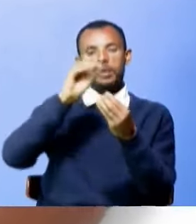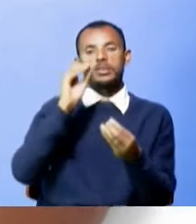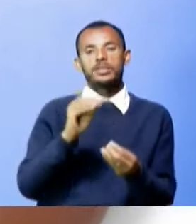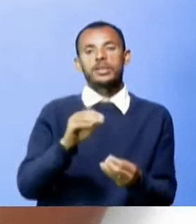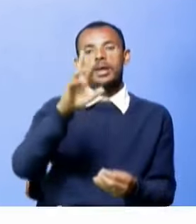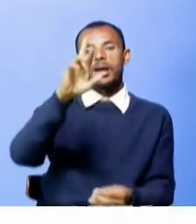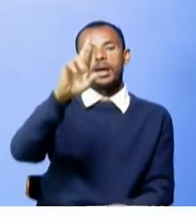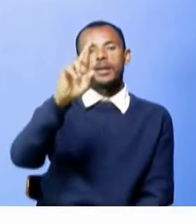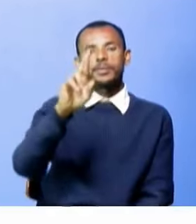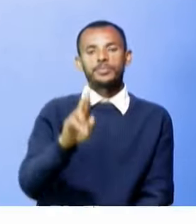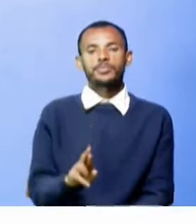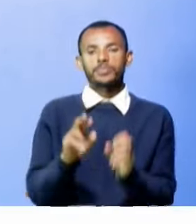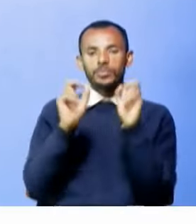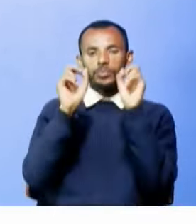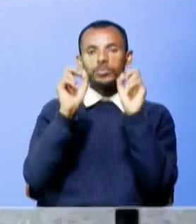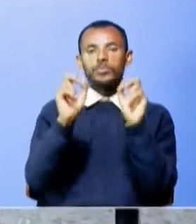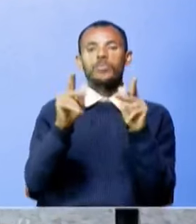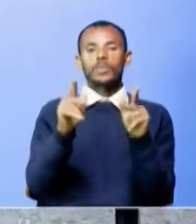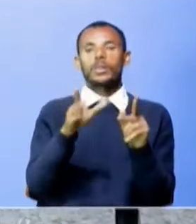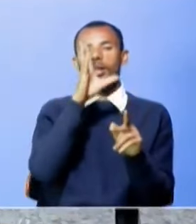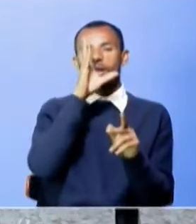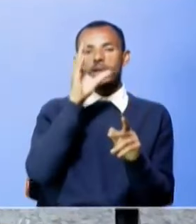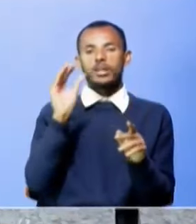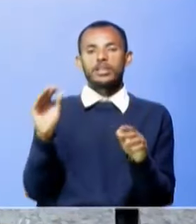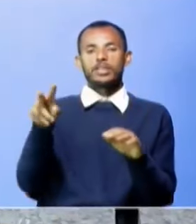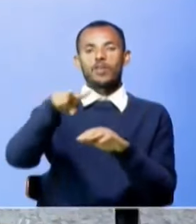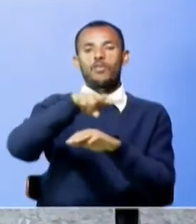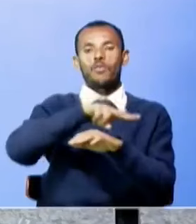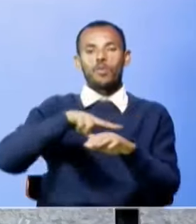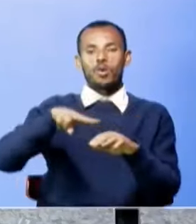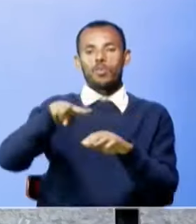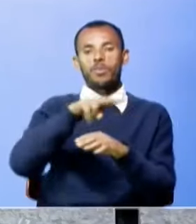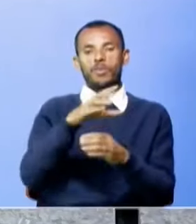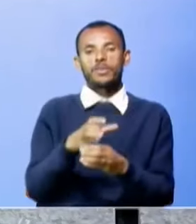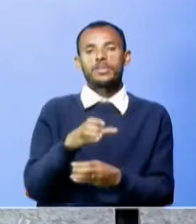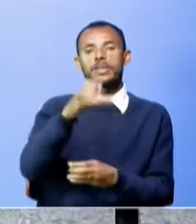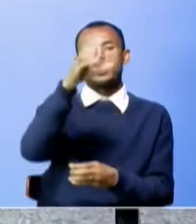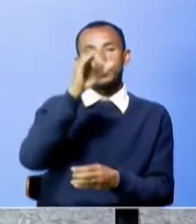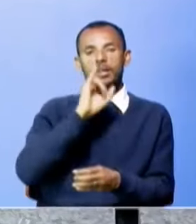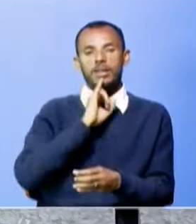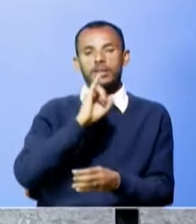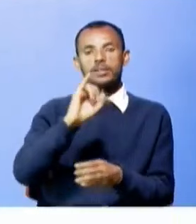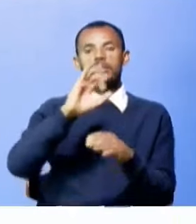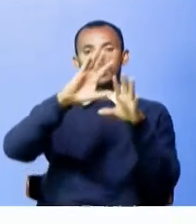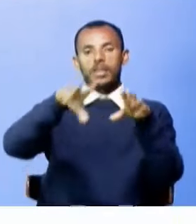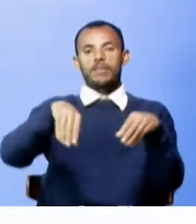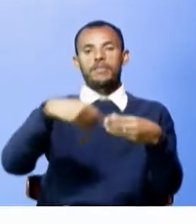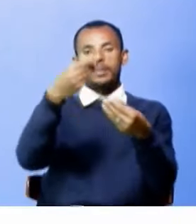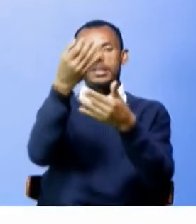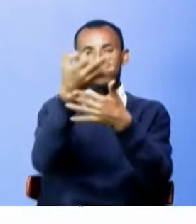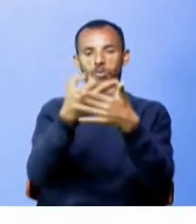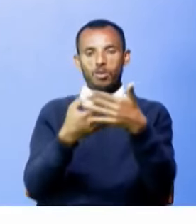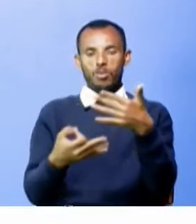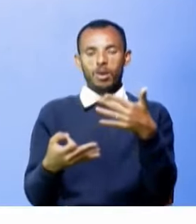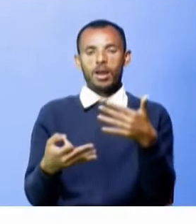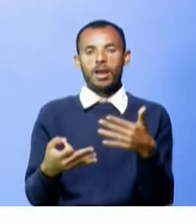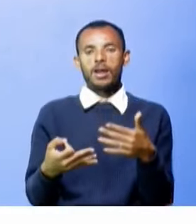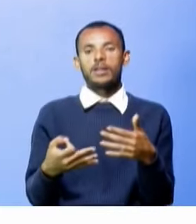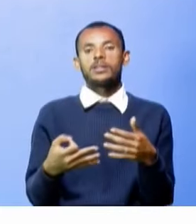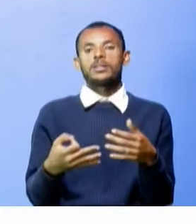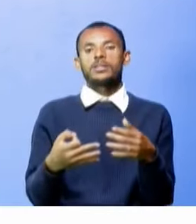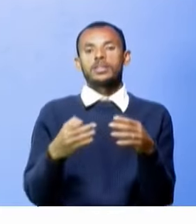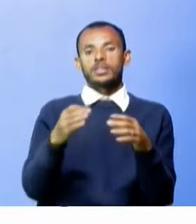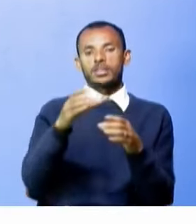R. Okay? And the volume of a cylinder is given by the formula. The volume of